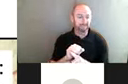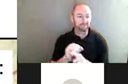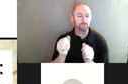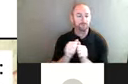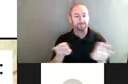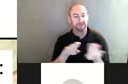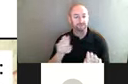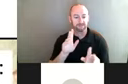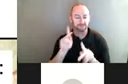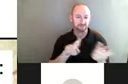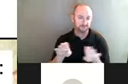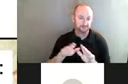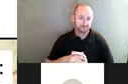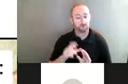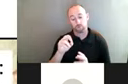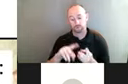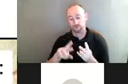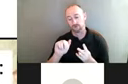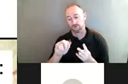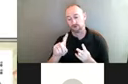stuff or radon.